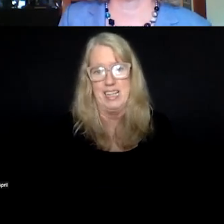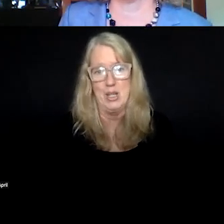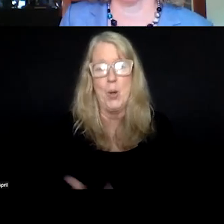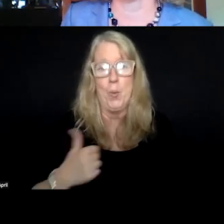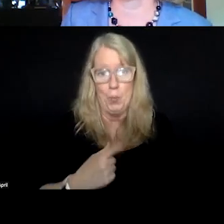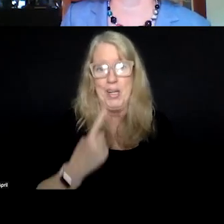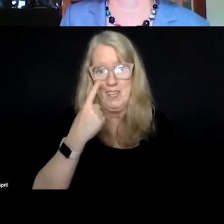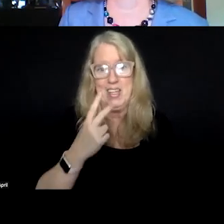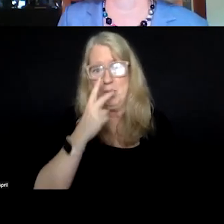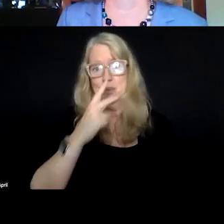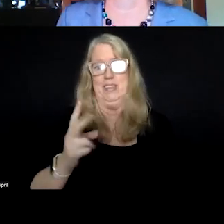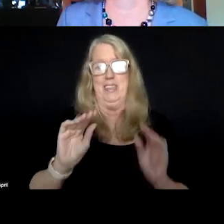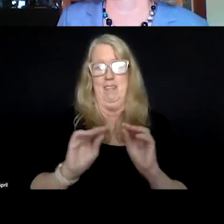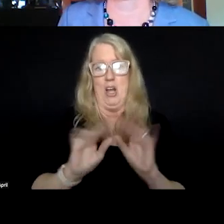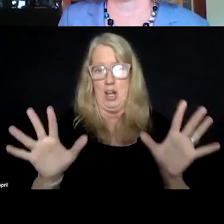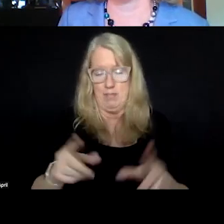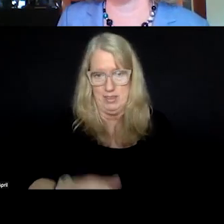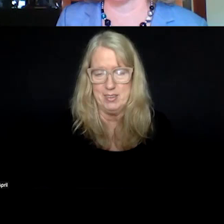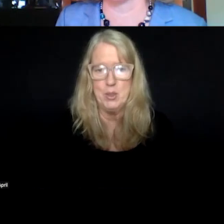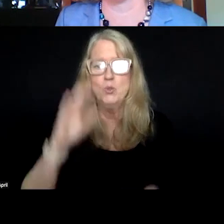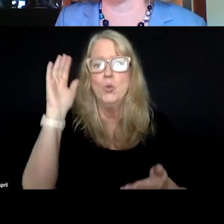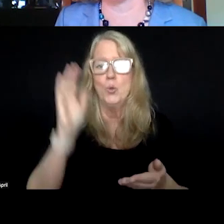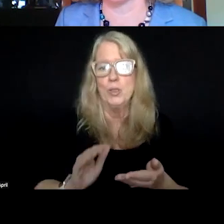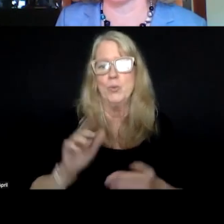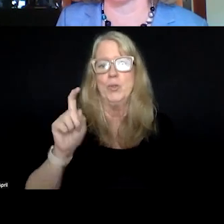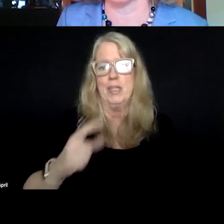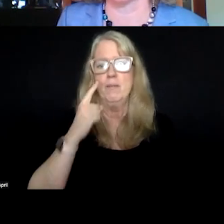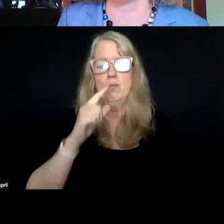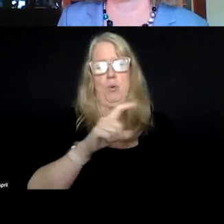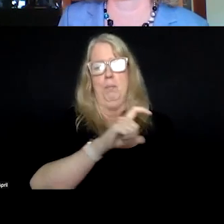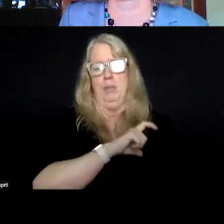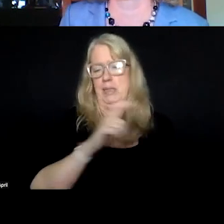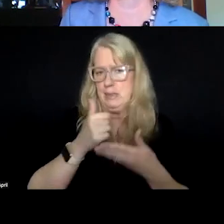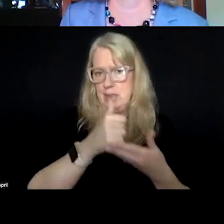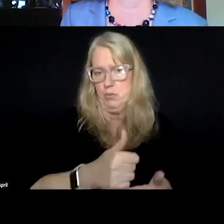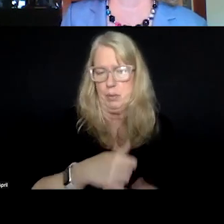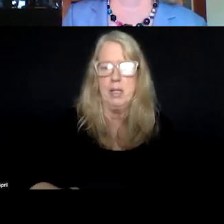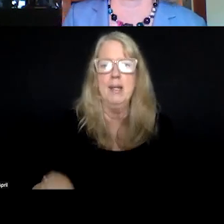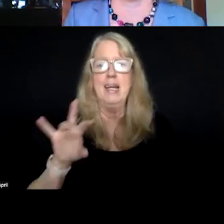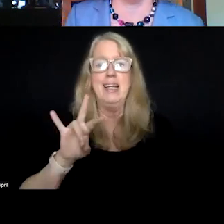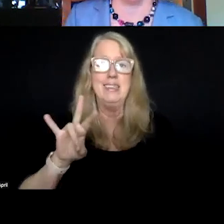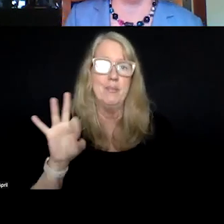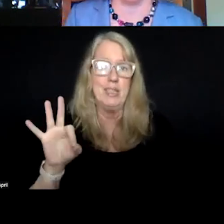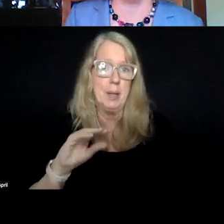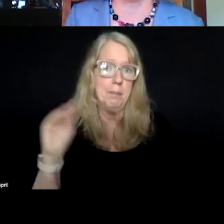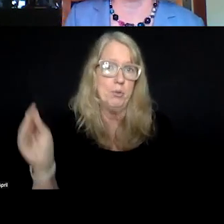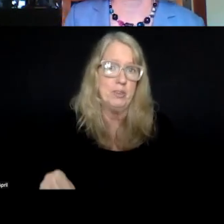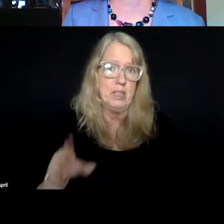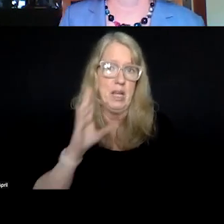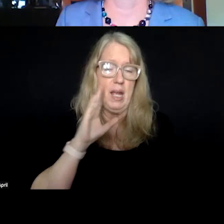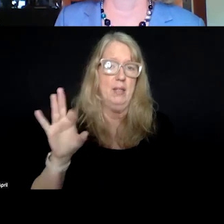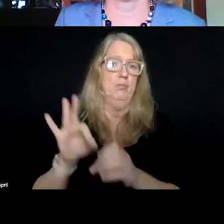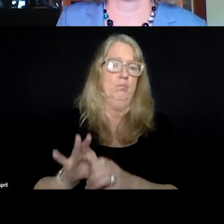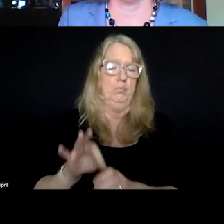we see the obvious, to reduce the need for police intervention. 79% of you put that.